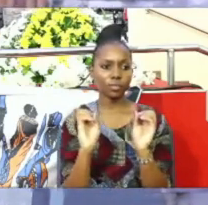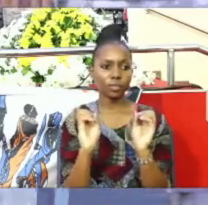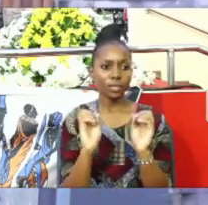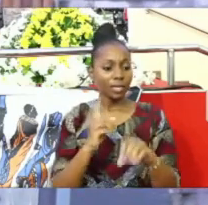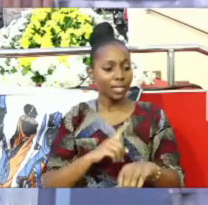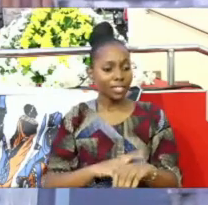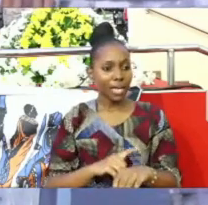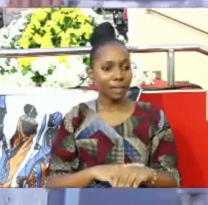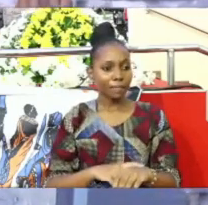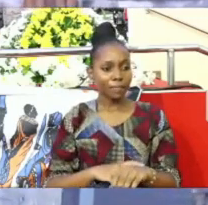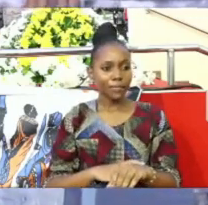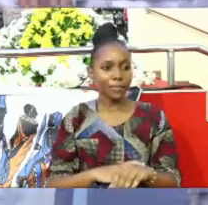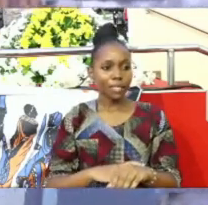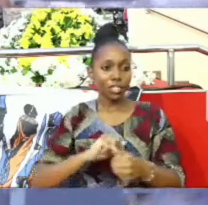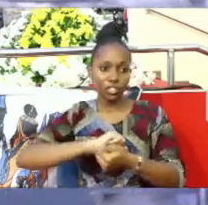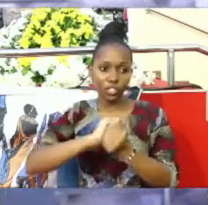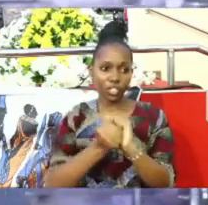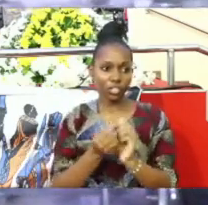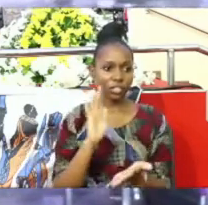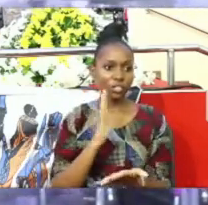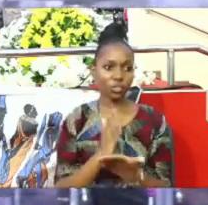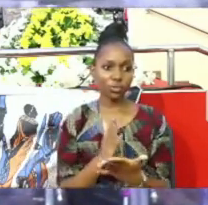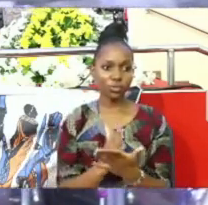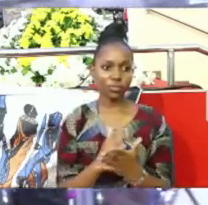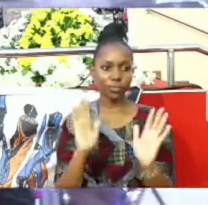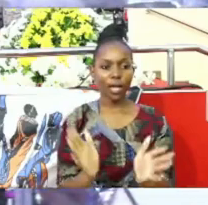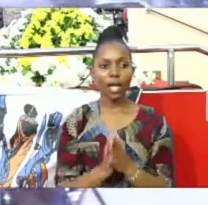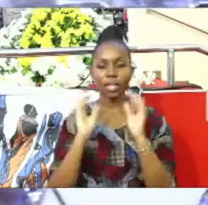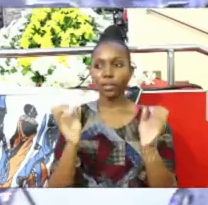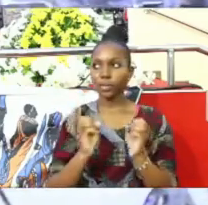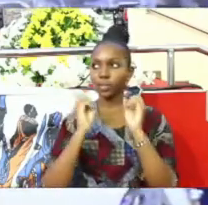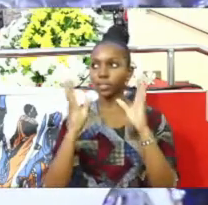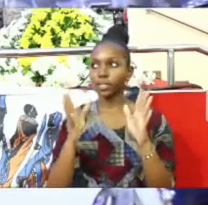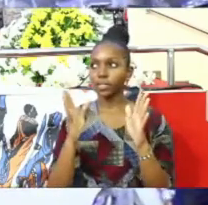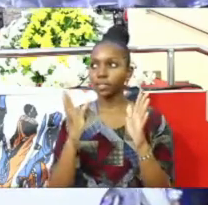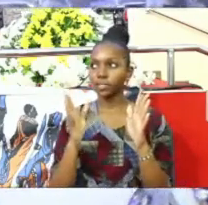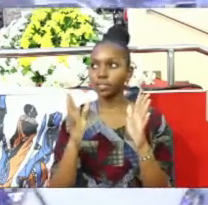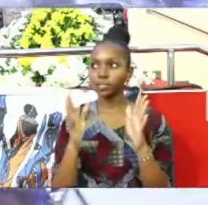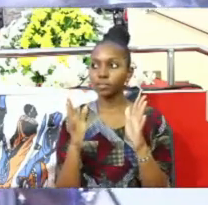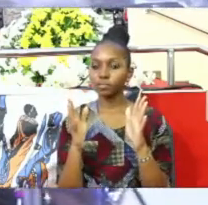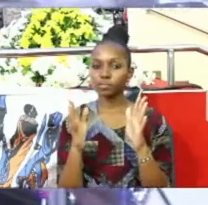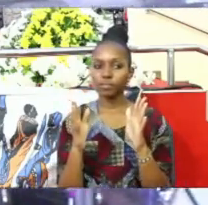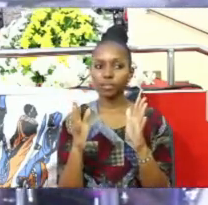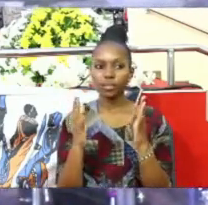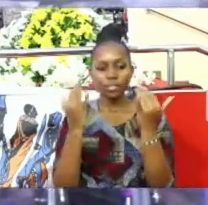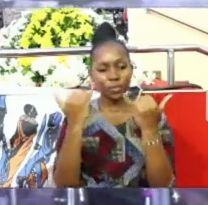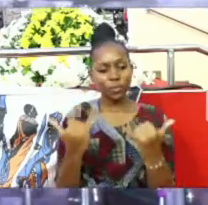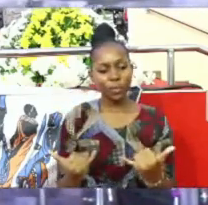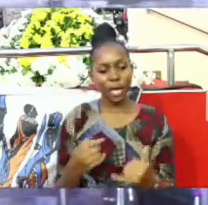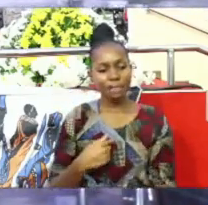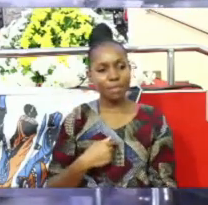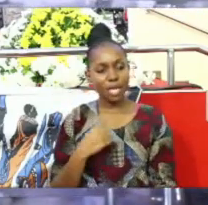rust. Kwa sababu muhula haukishi kamwe. Hallelujah. Hallelujah. Why am I passionate about this? Kwa nini